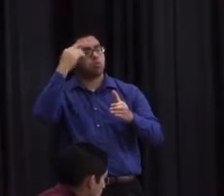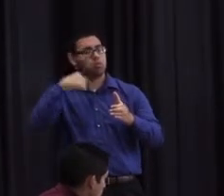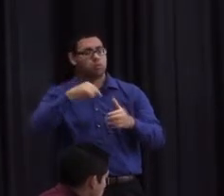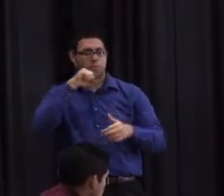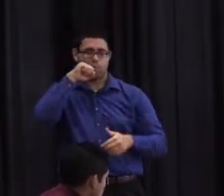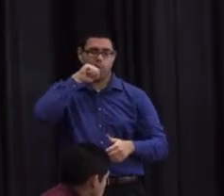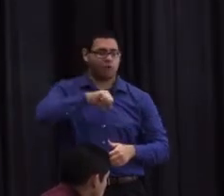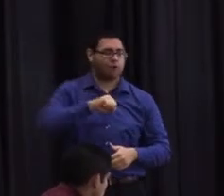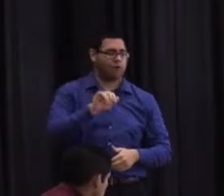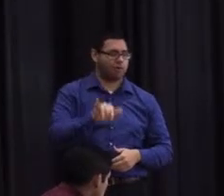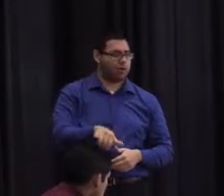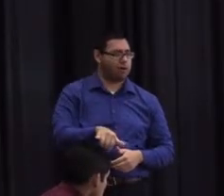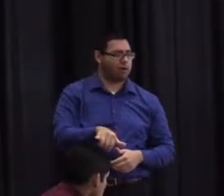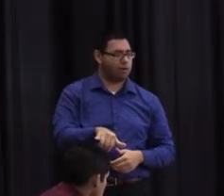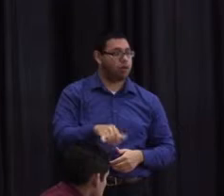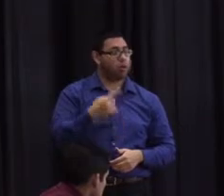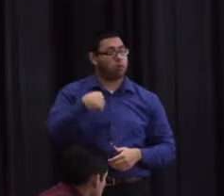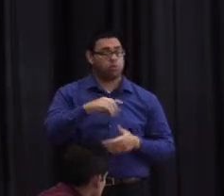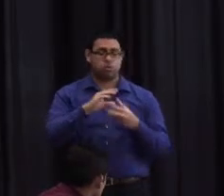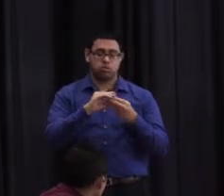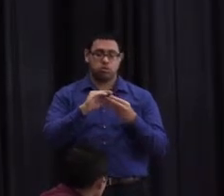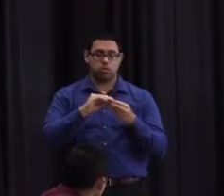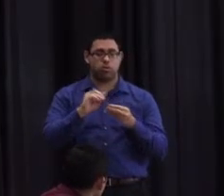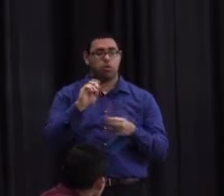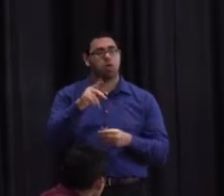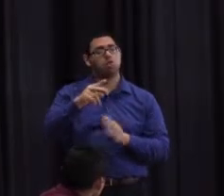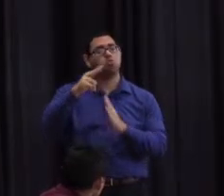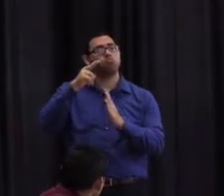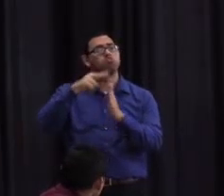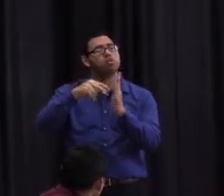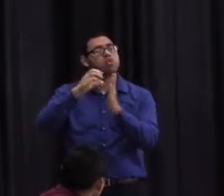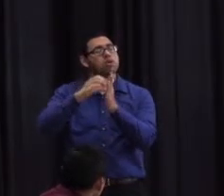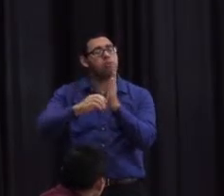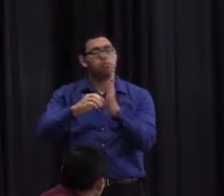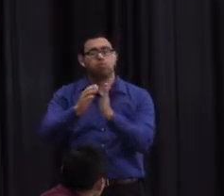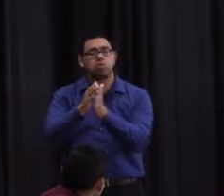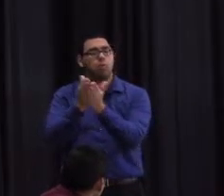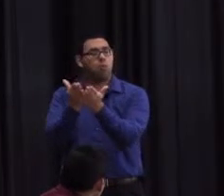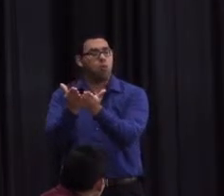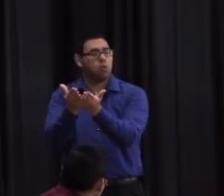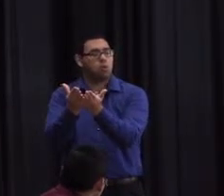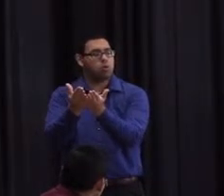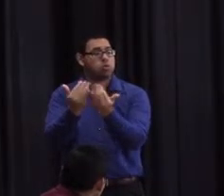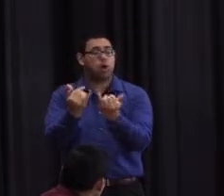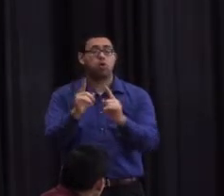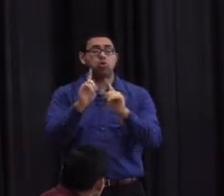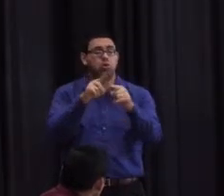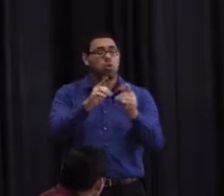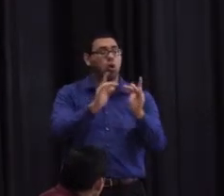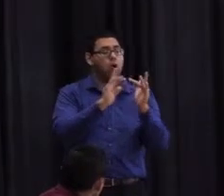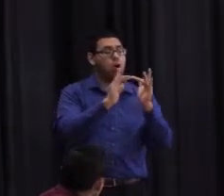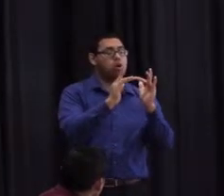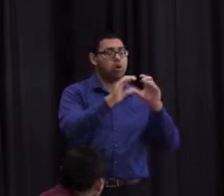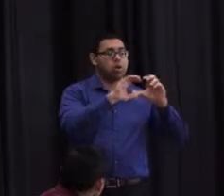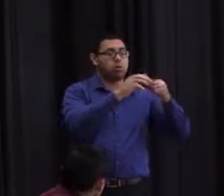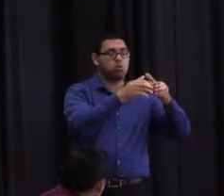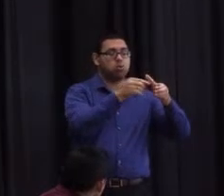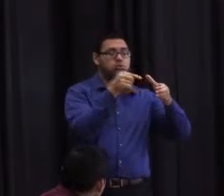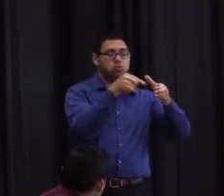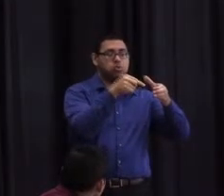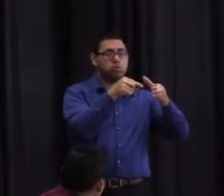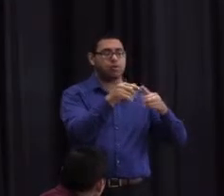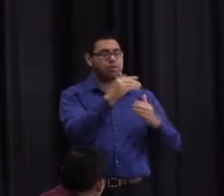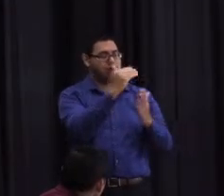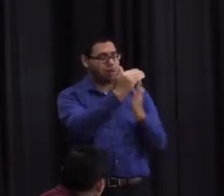love it when we say, okay, read the chapters in the textbook, and then go into the online course and into